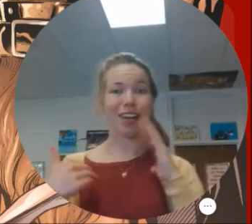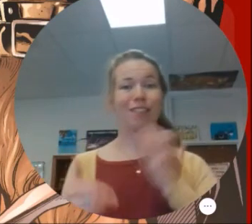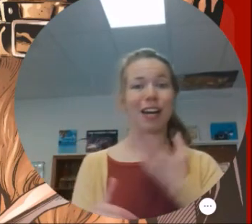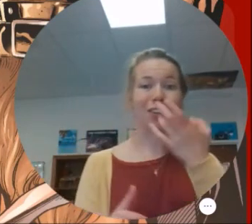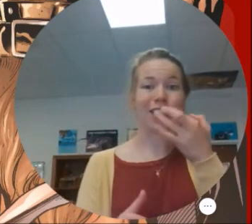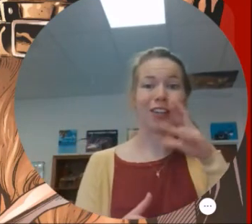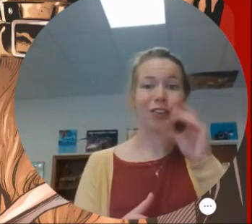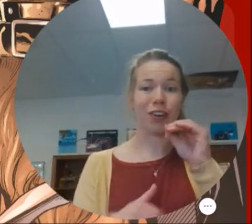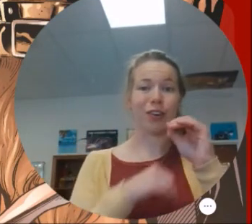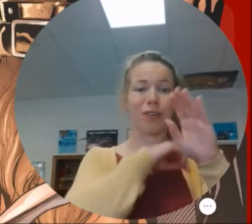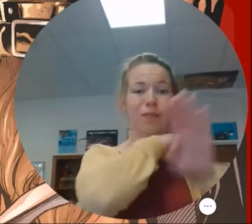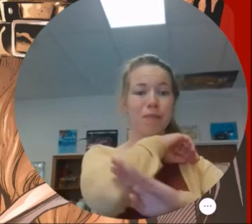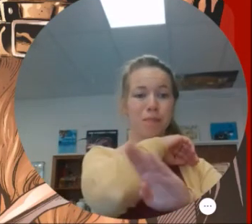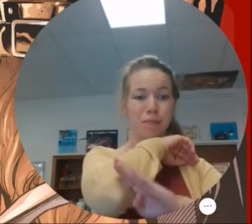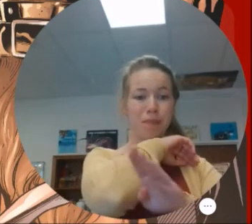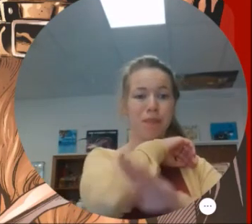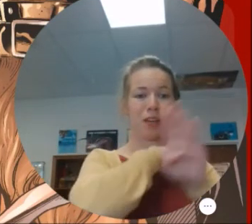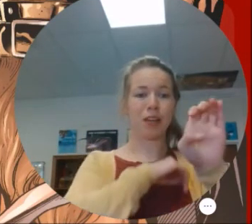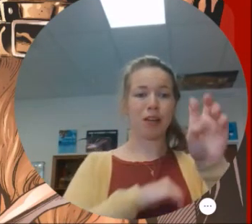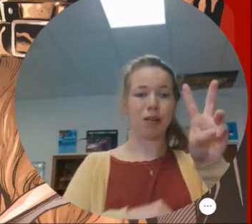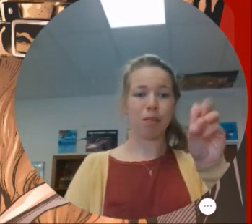Next, we have our hero,